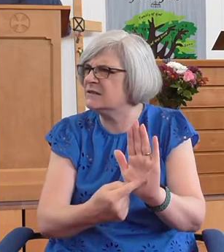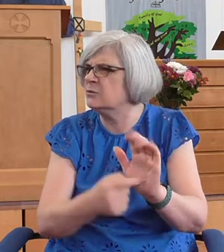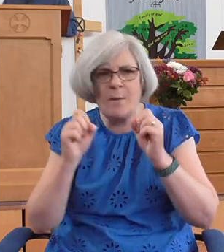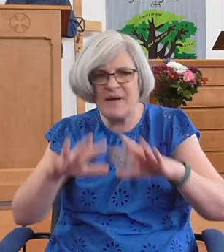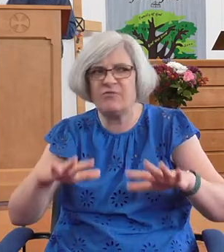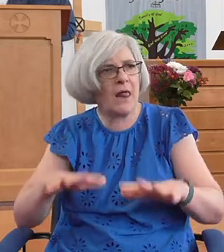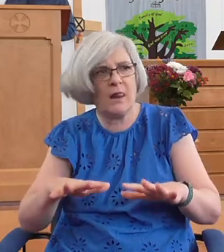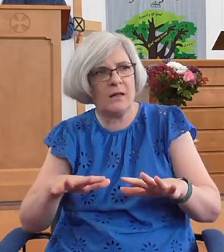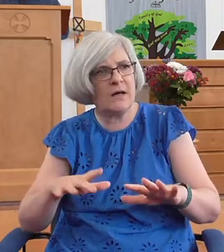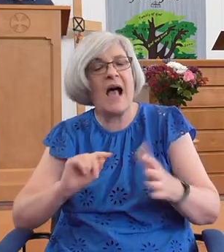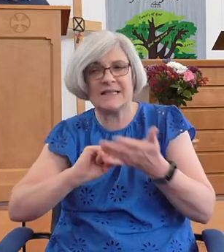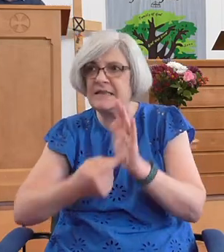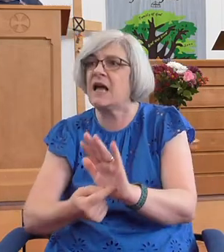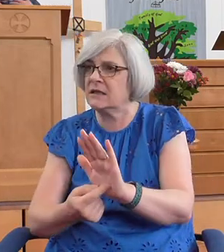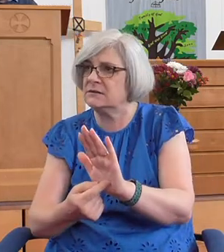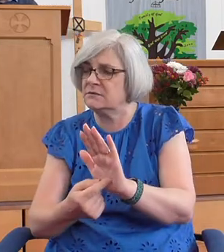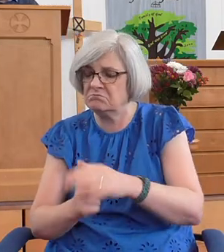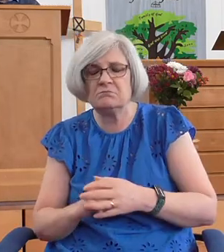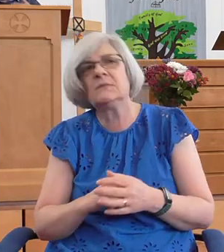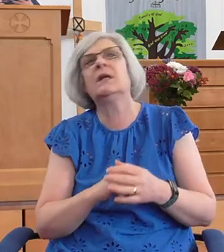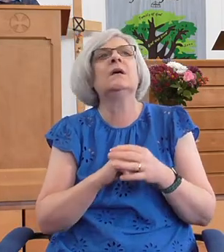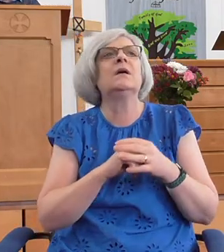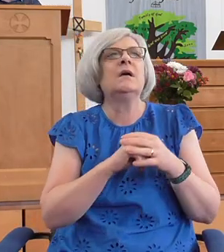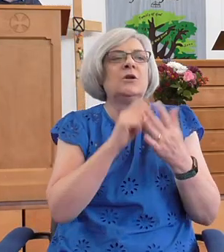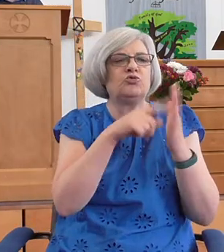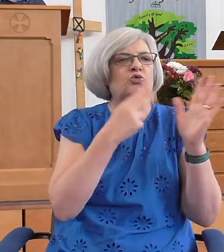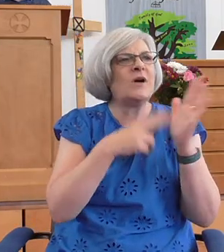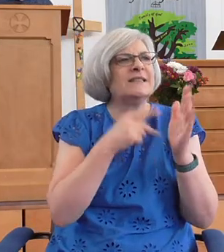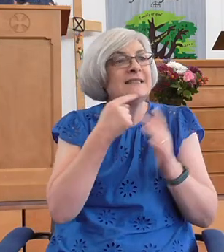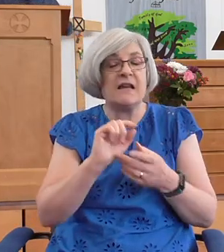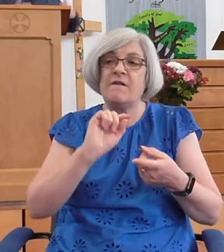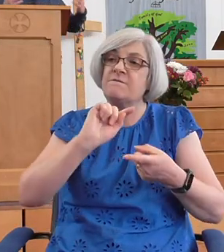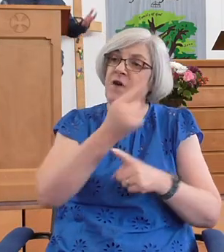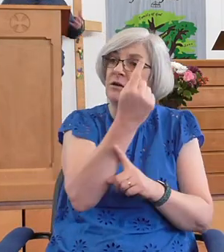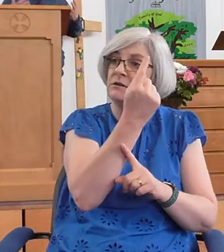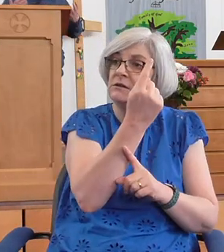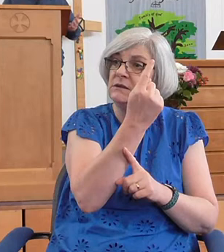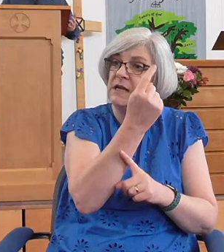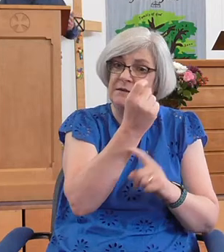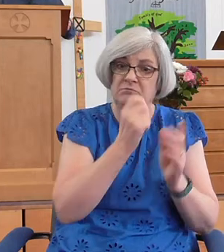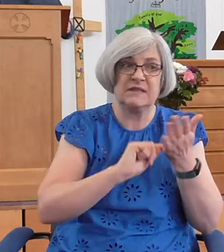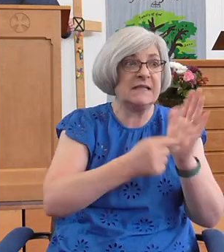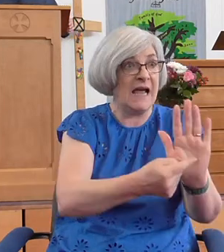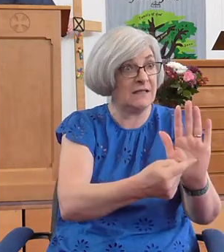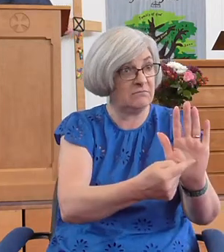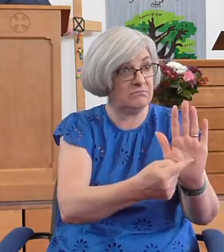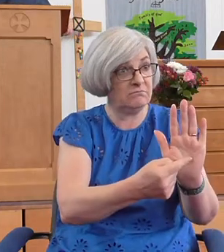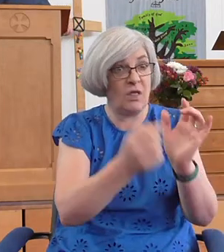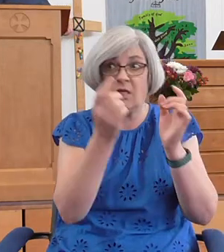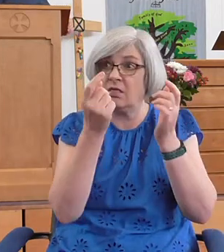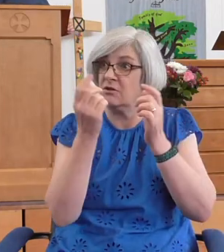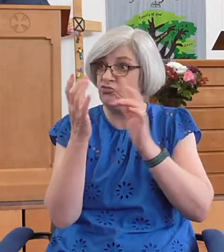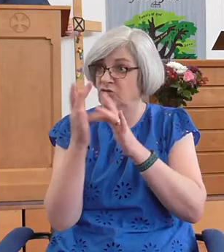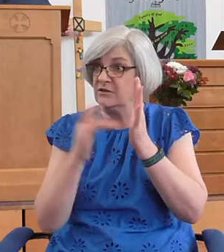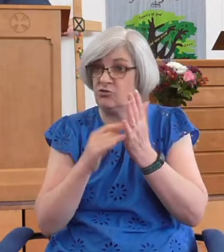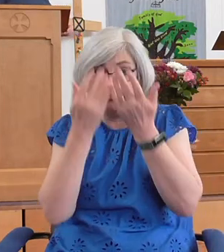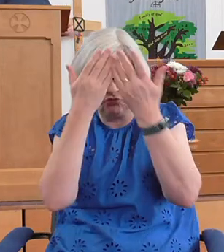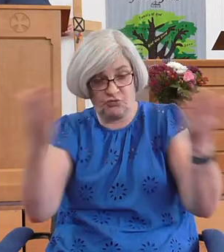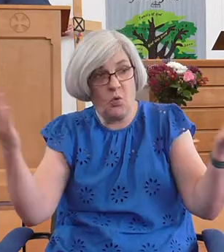2, verse 11, he says it was the first of the signs through which he revealed his